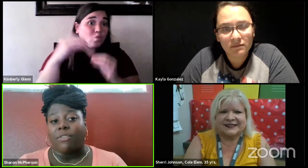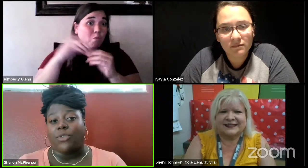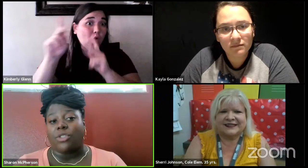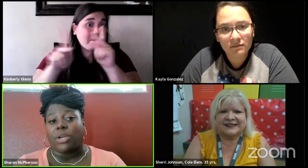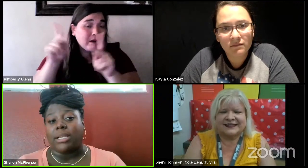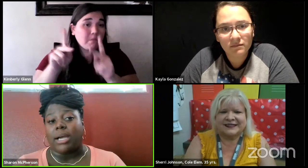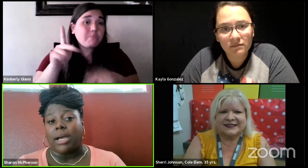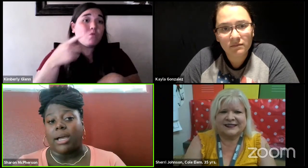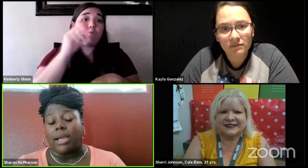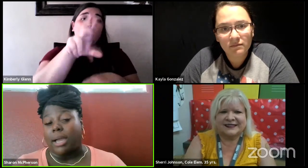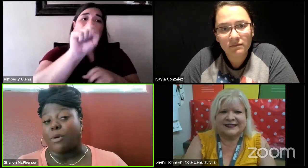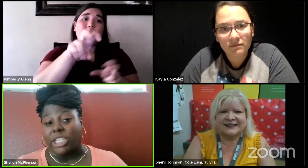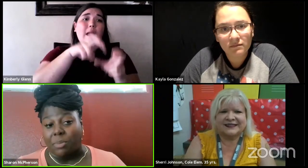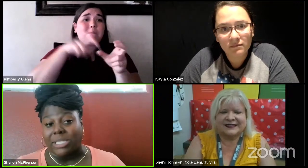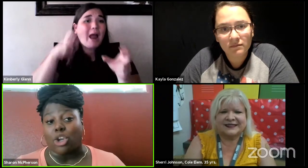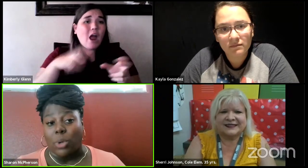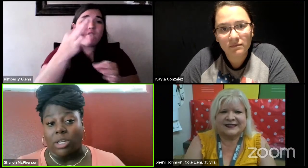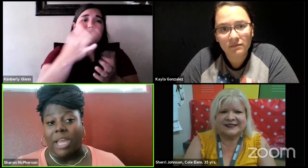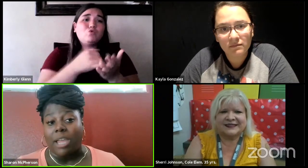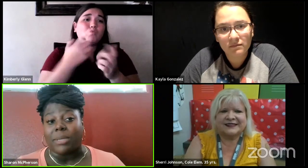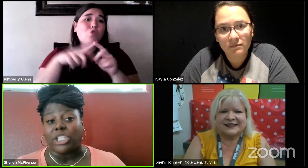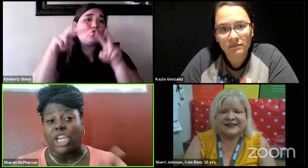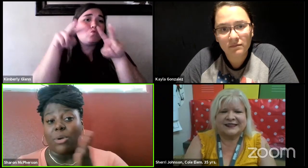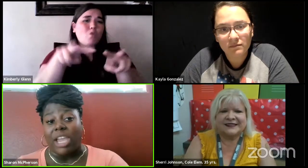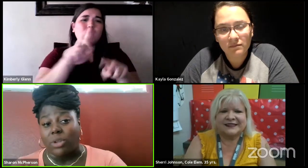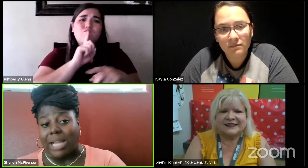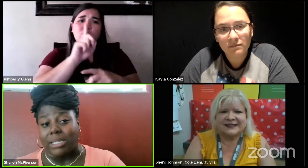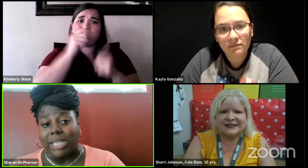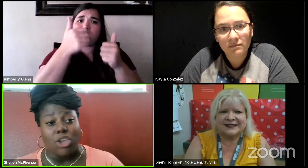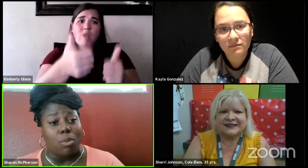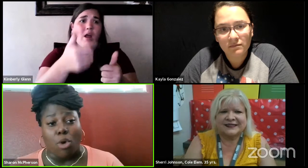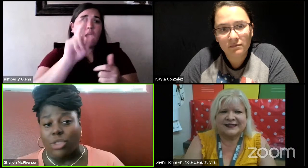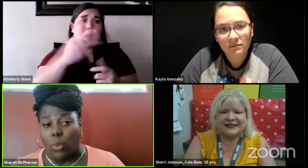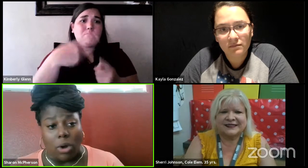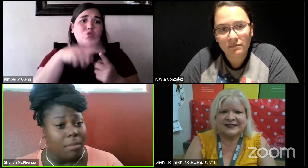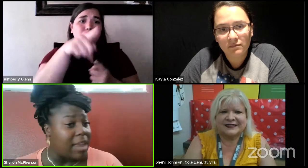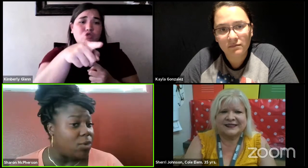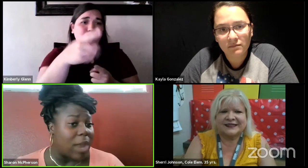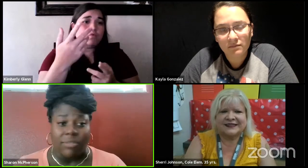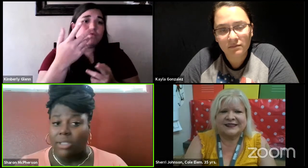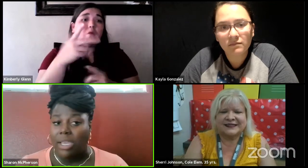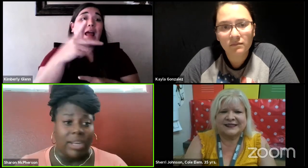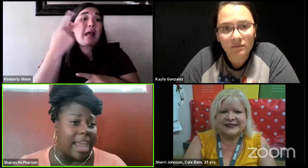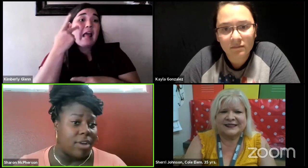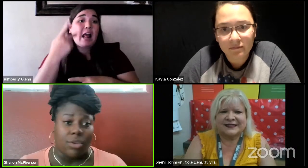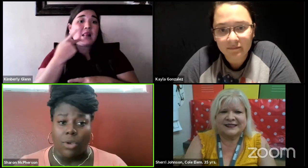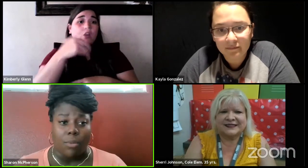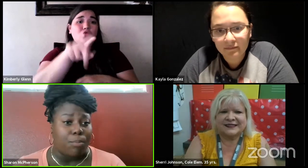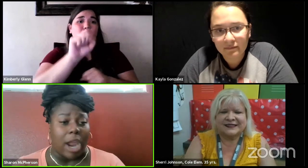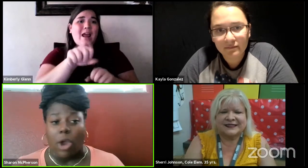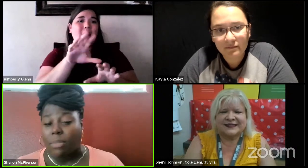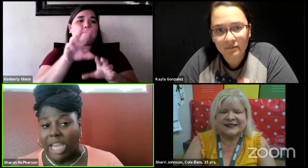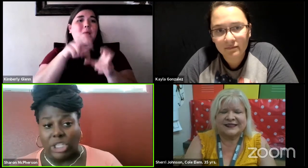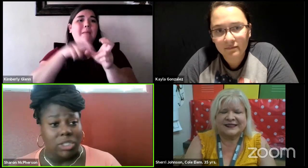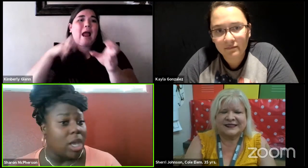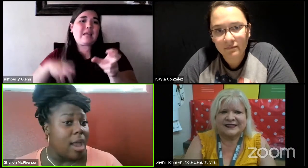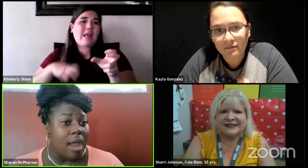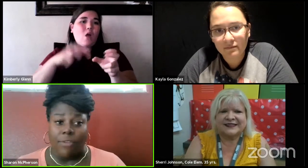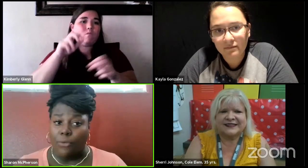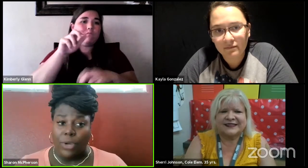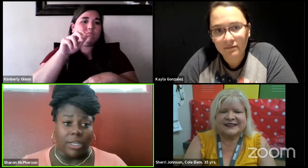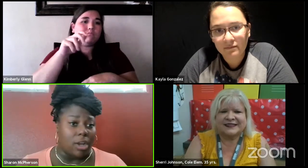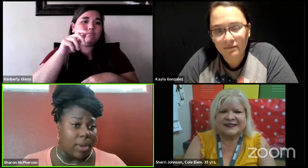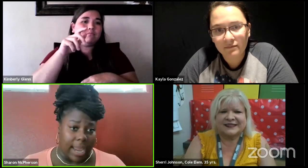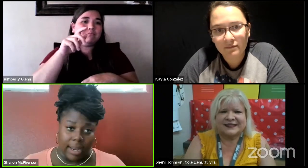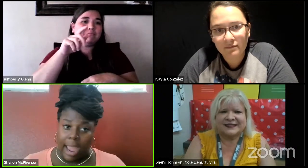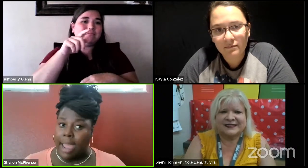We do have a few other participants that are willing to play, but Sherry, if you'd like to stay, you're more than welcome. If you have to leave and have other prior obligations,